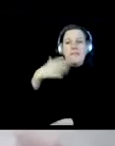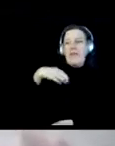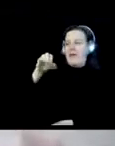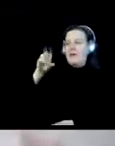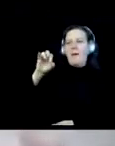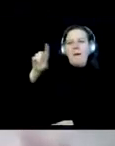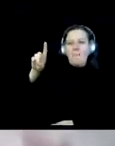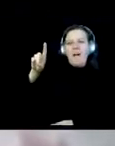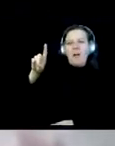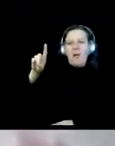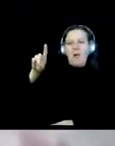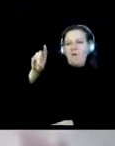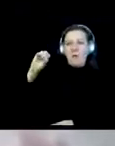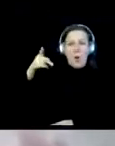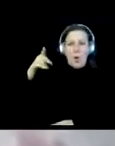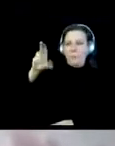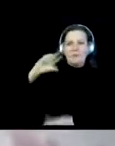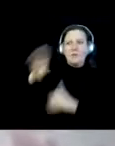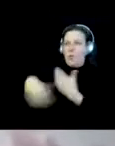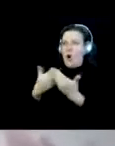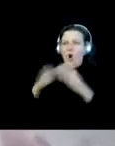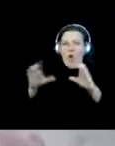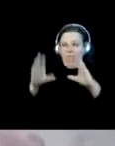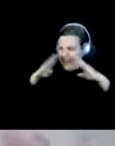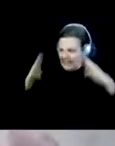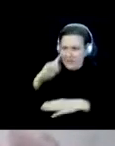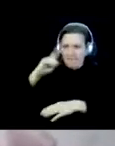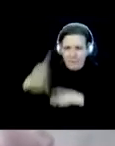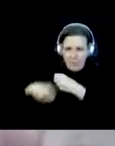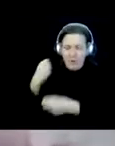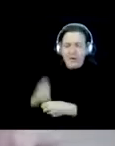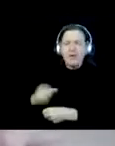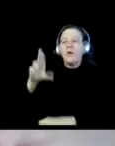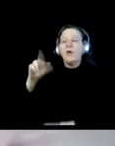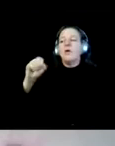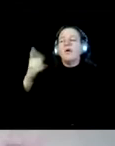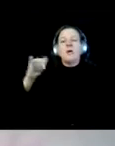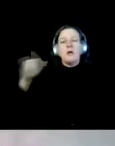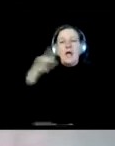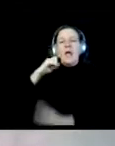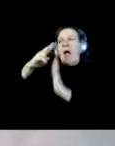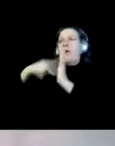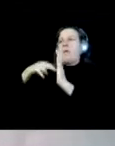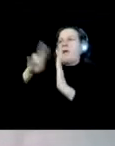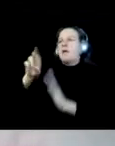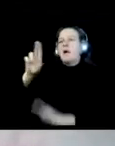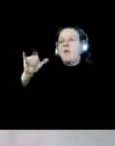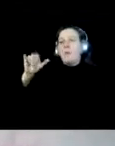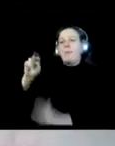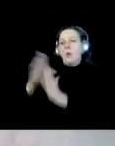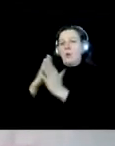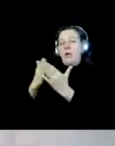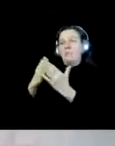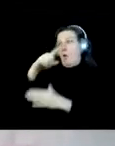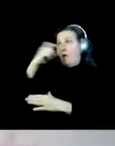was all I did for a year. But for Rose Gold, I think I read the Berlant in the summer before I made the film, and then I made the film